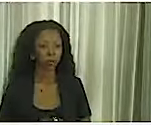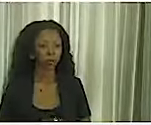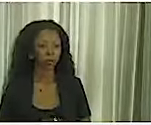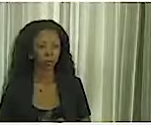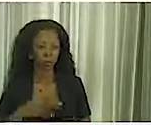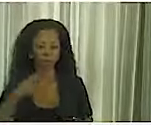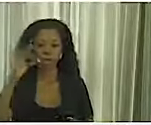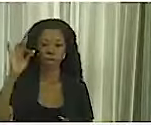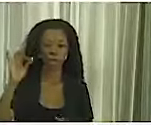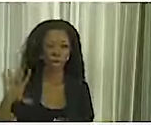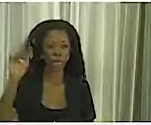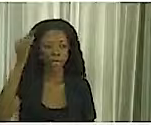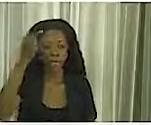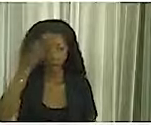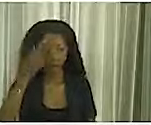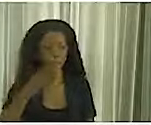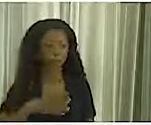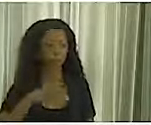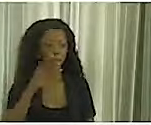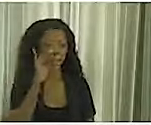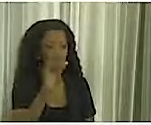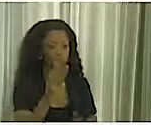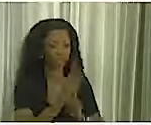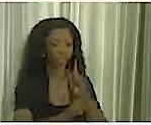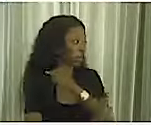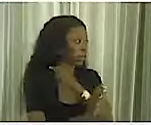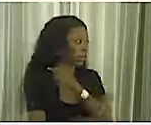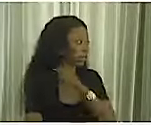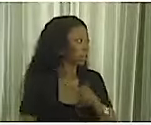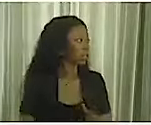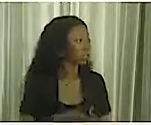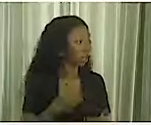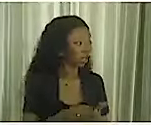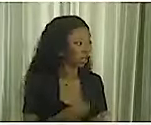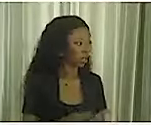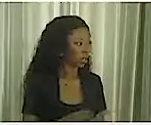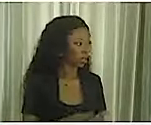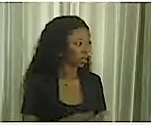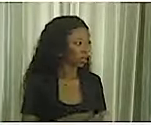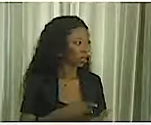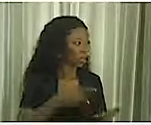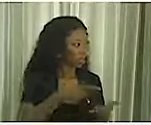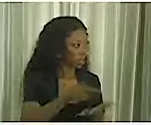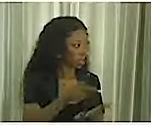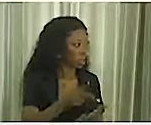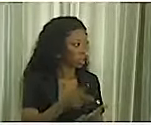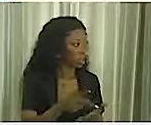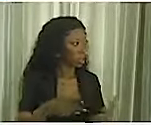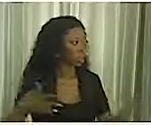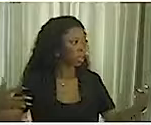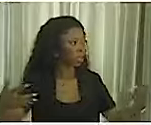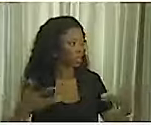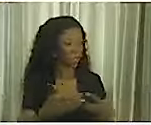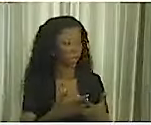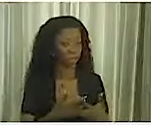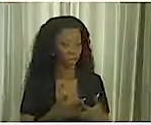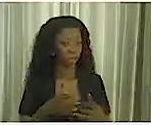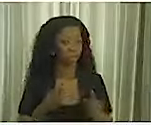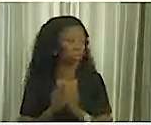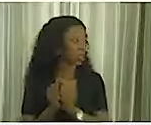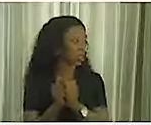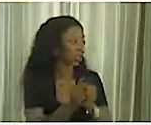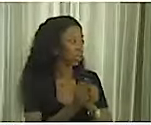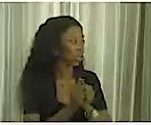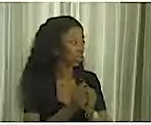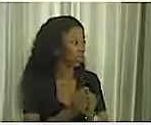You disagree with the government. So they organize themselves. People in there, we're not part and parcel of this country now,